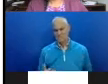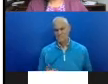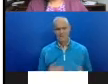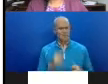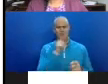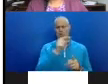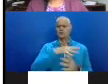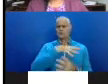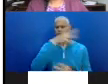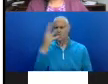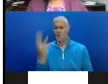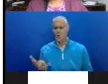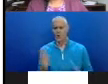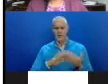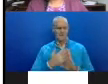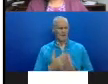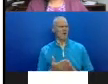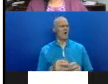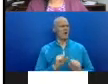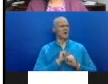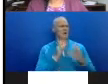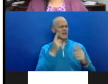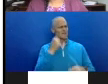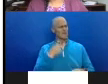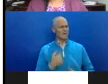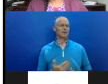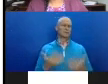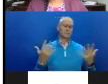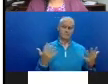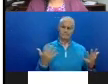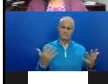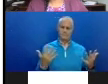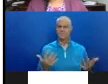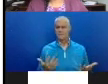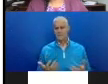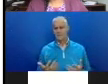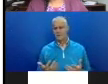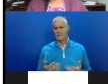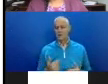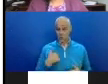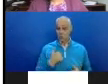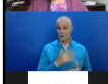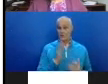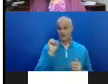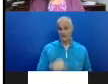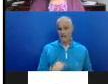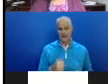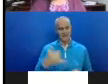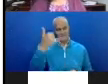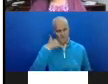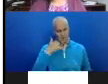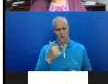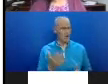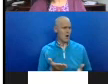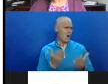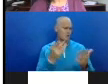community who saw that would just assume that we didn't have anything to offer them, which really didn't. But we would, if they phoned up, then we would offer